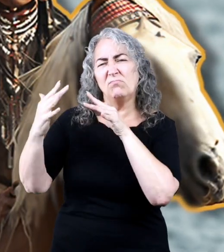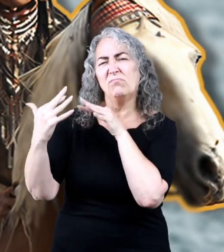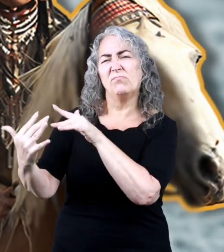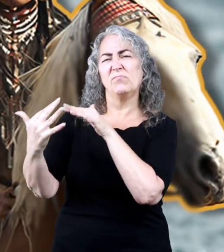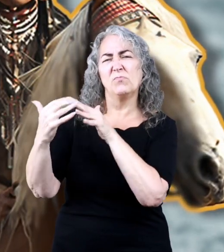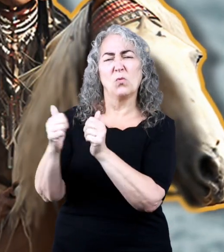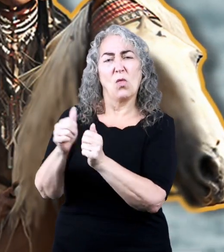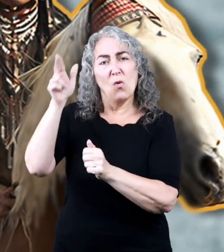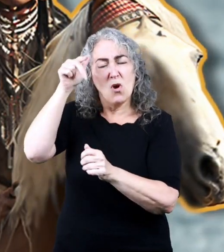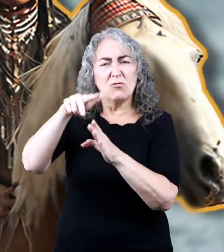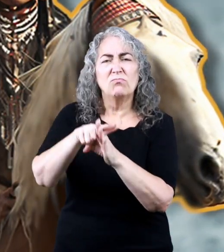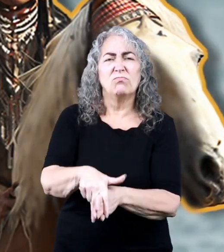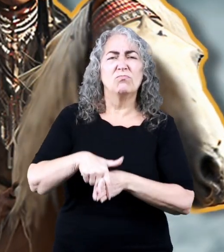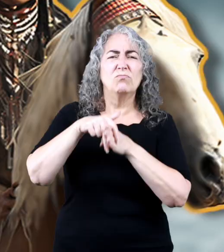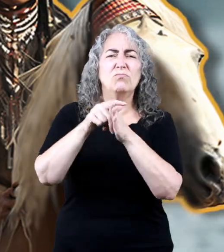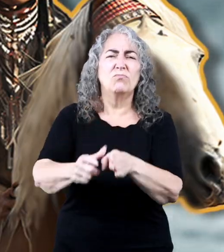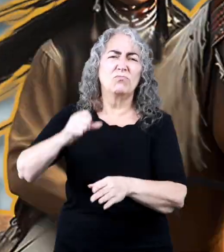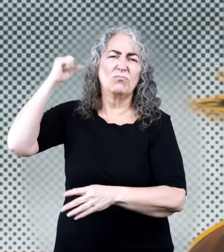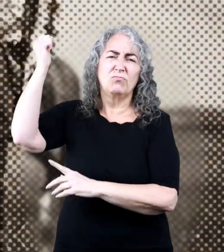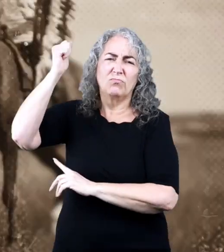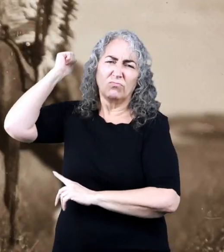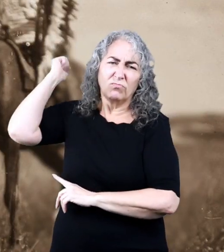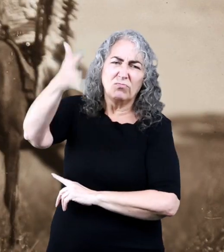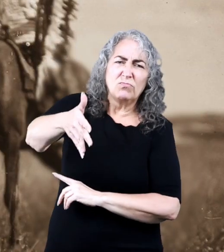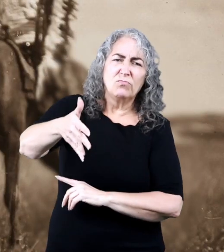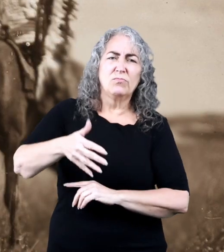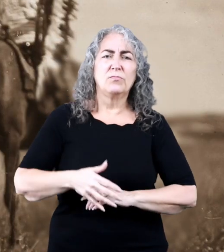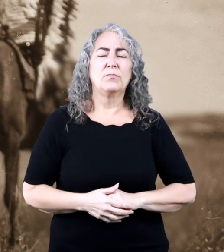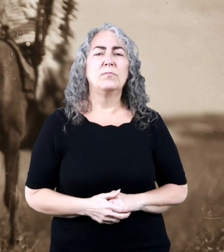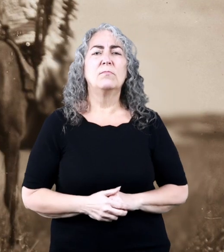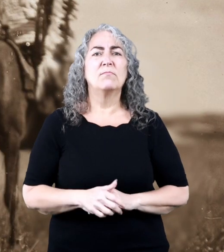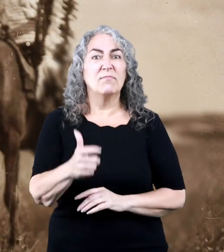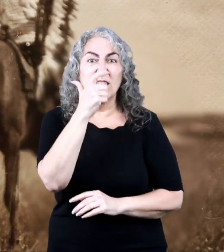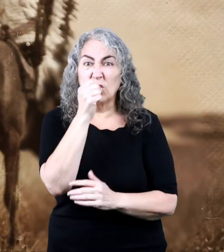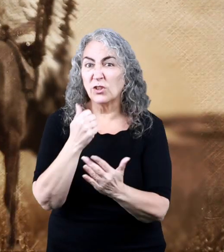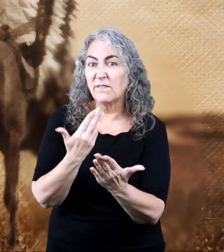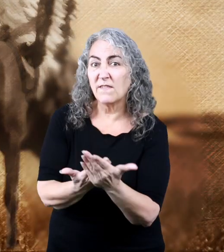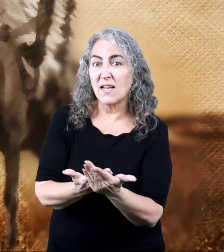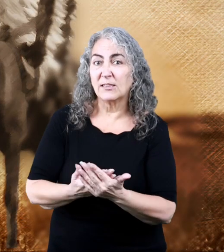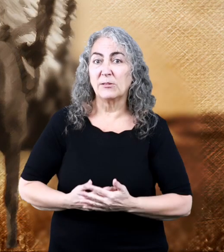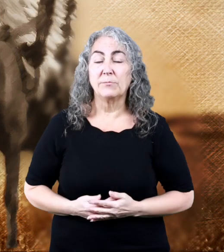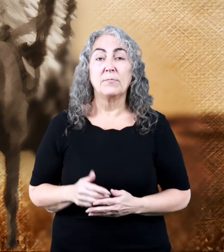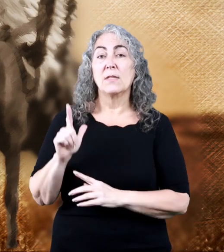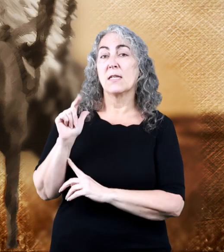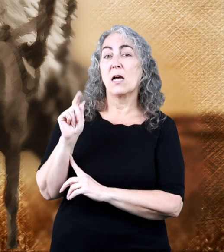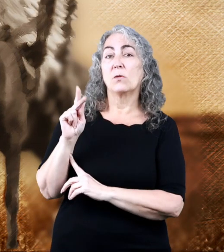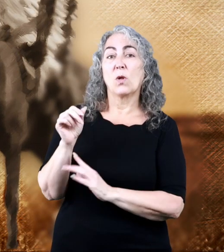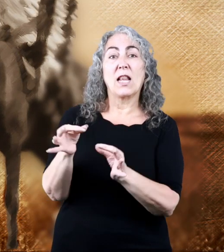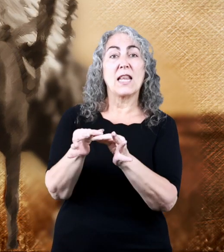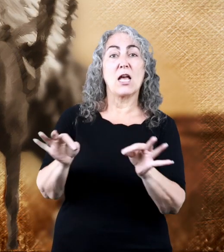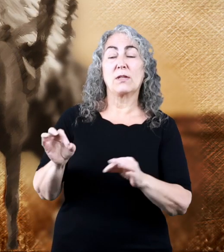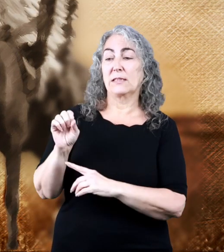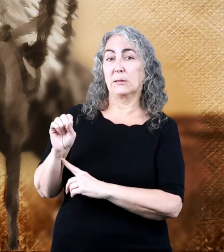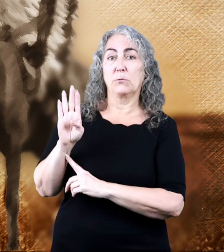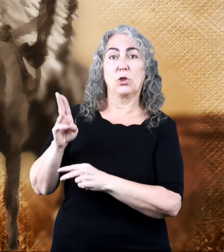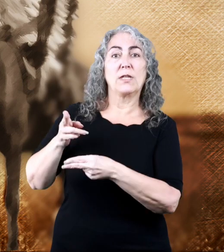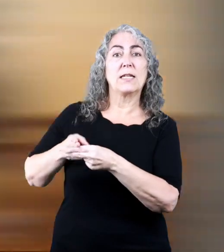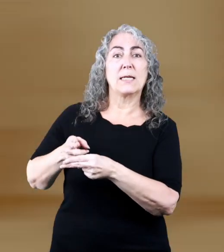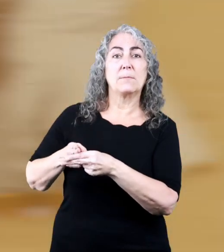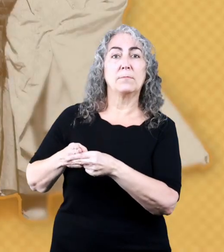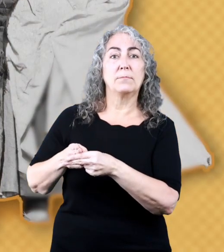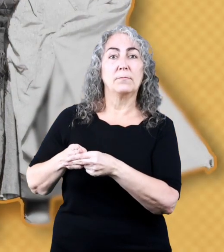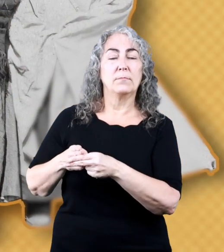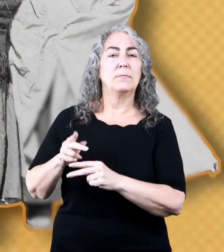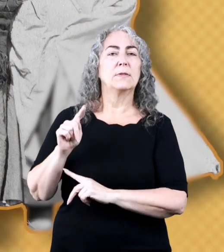his horse with a tomahawk. Here's an interesting fact. In the Lakota language, Sitting Bull's